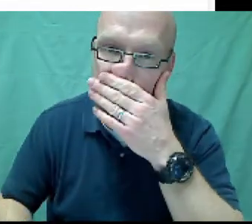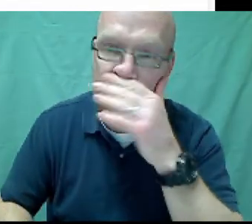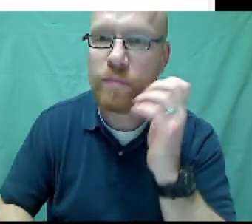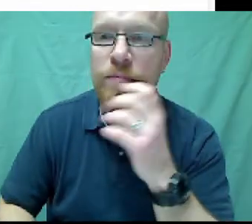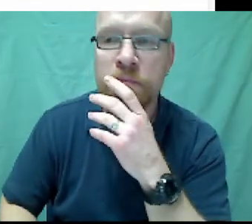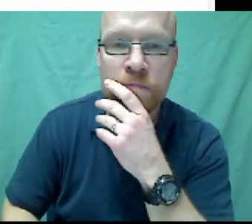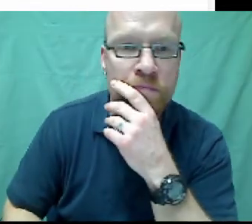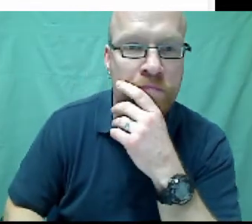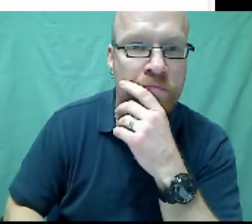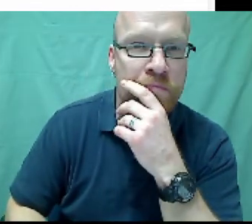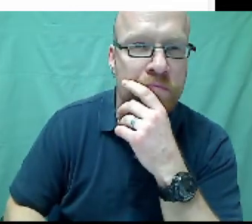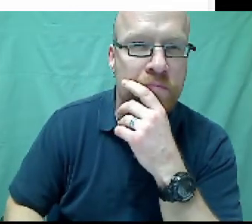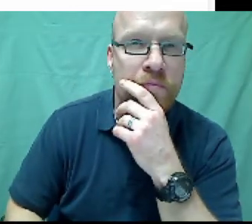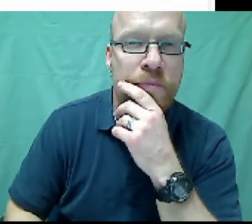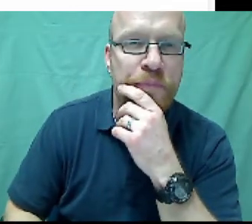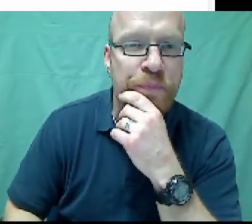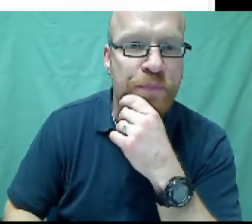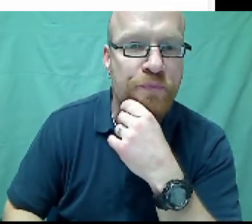So here.